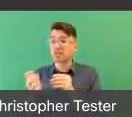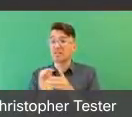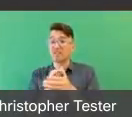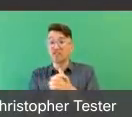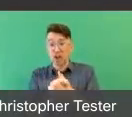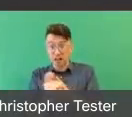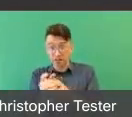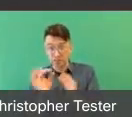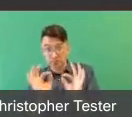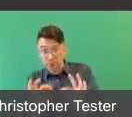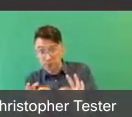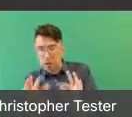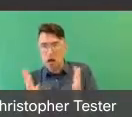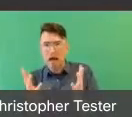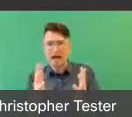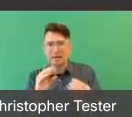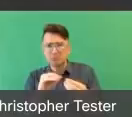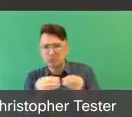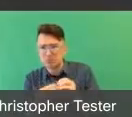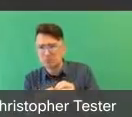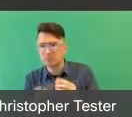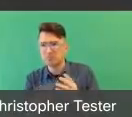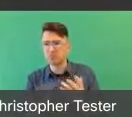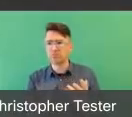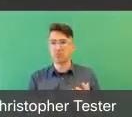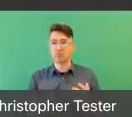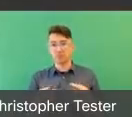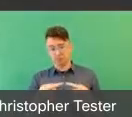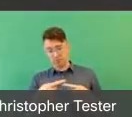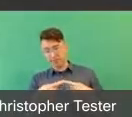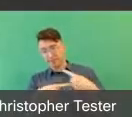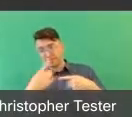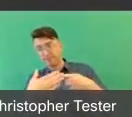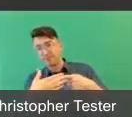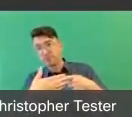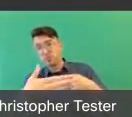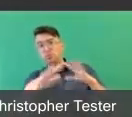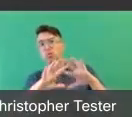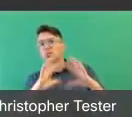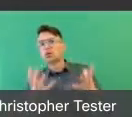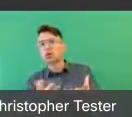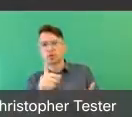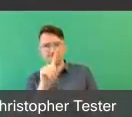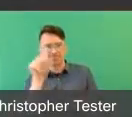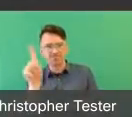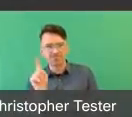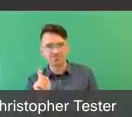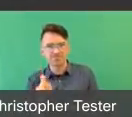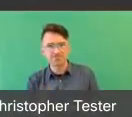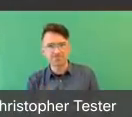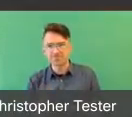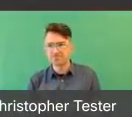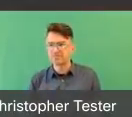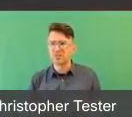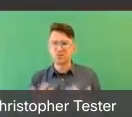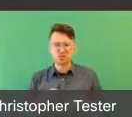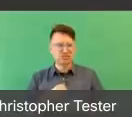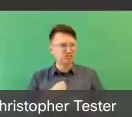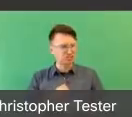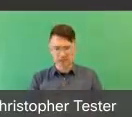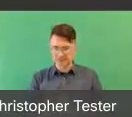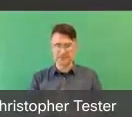and the relationship between me and my parents became tense. Then I found that as long as I adapted to